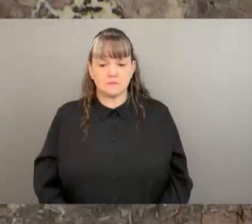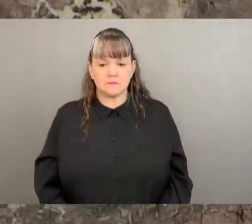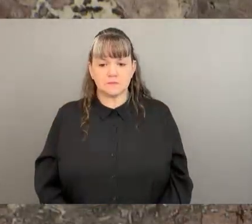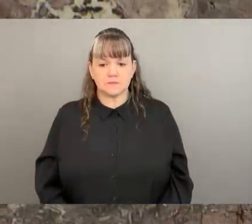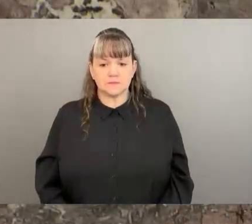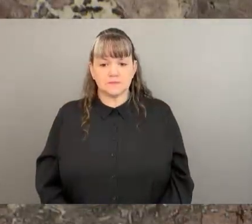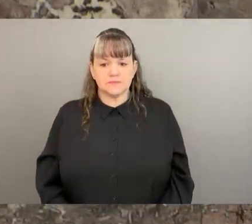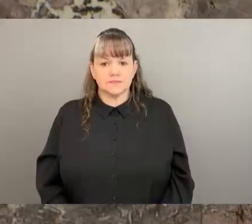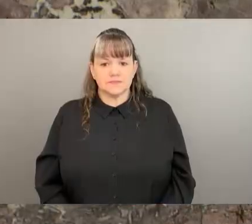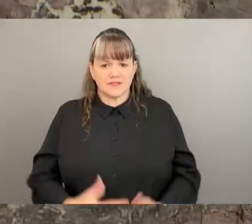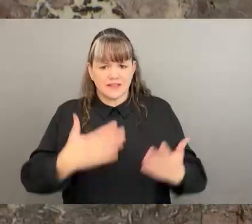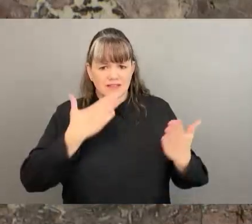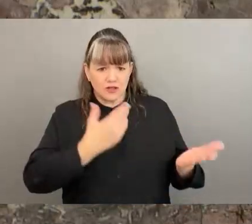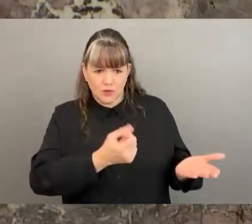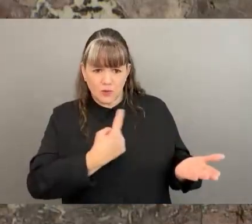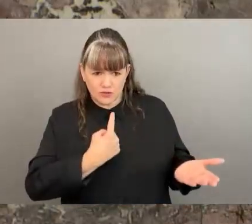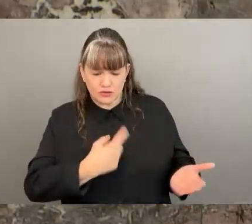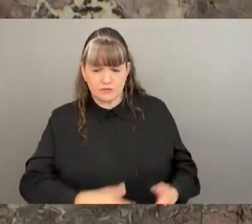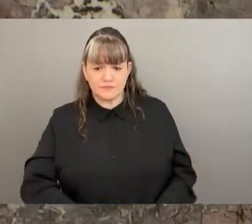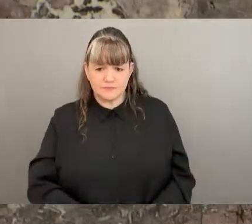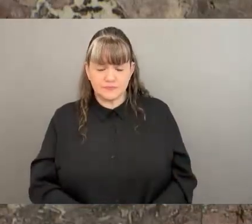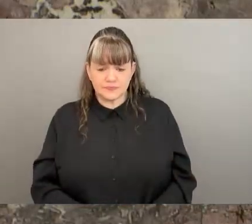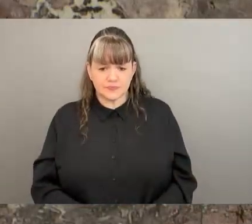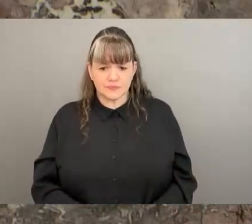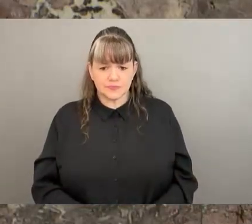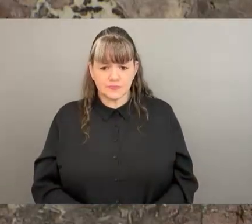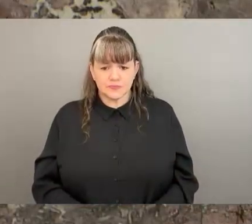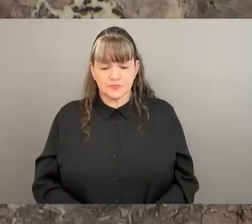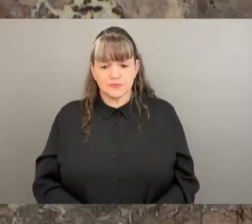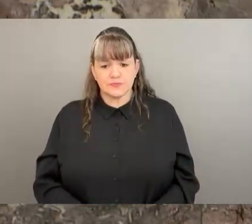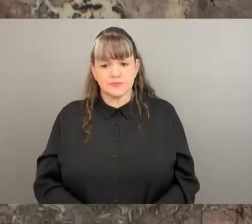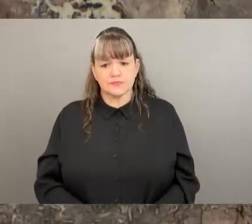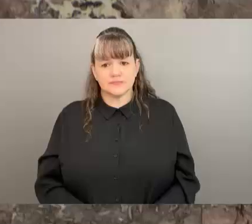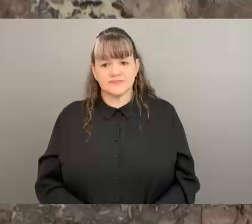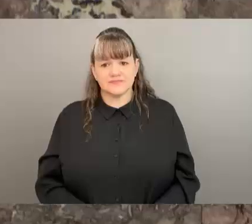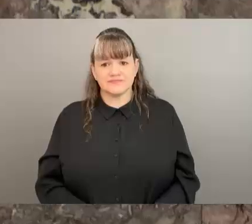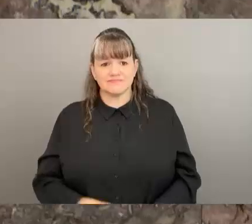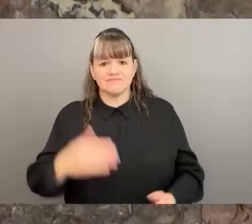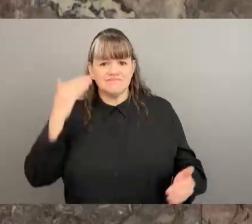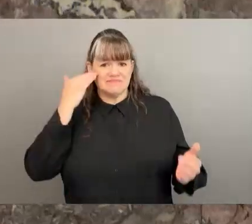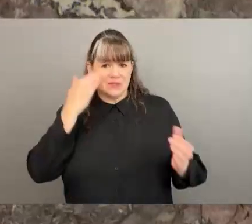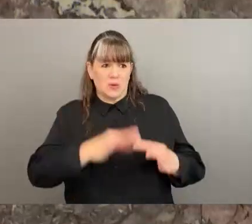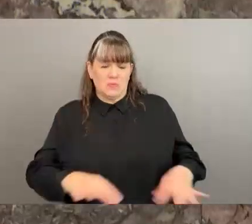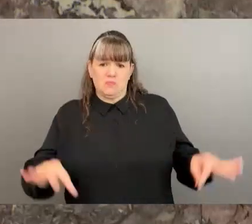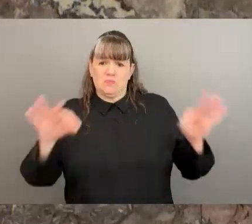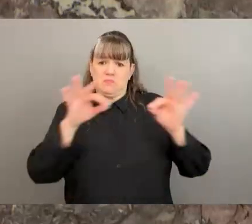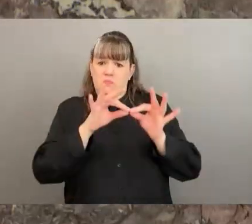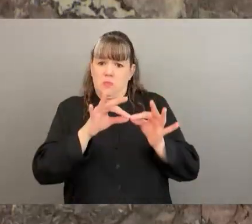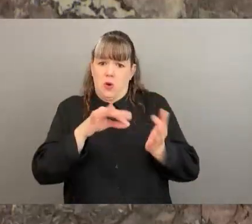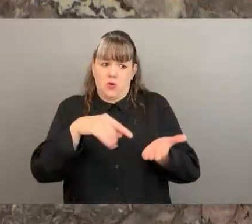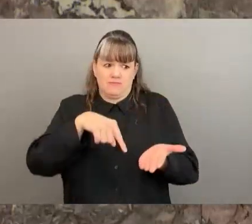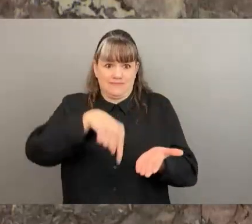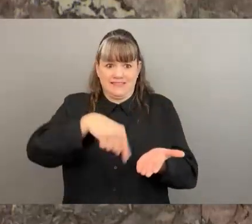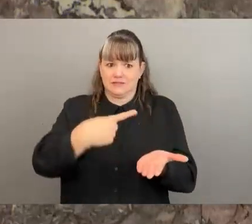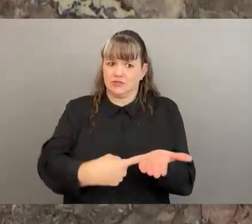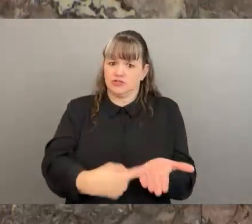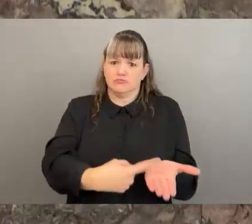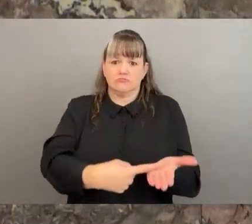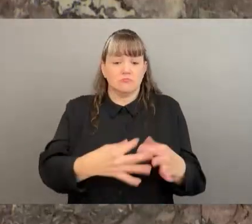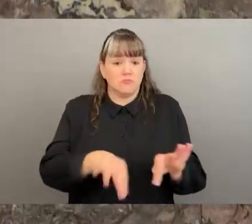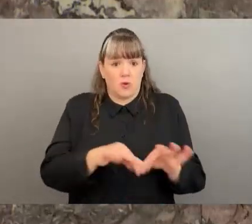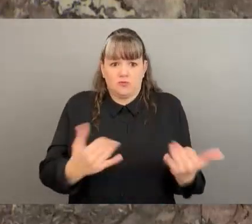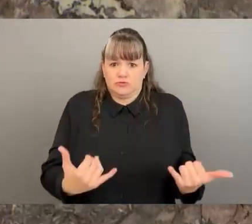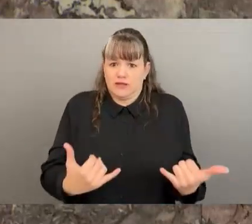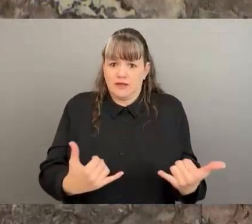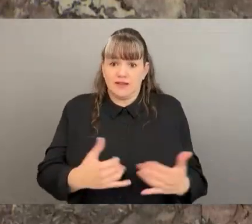commenting just how important it is that we're having this conversation here today in the House. Despite the fact that this is question period, this